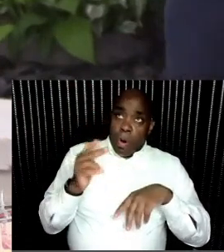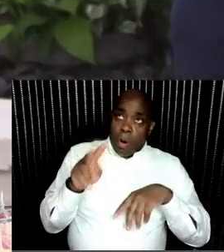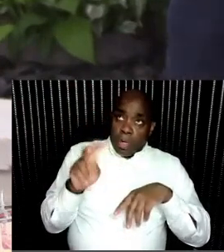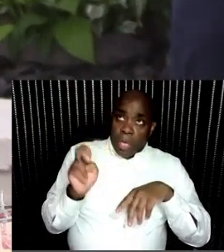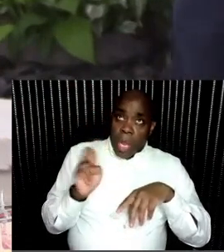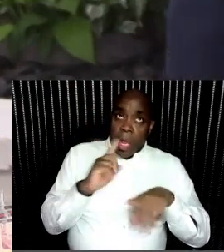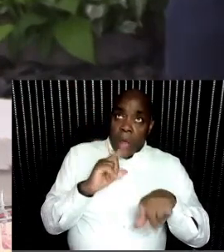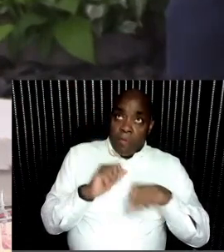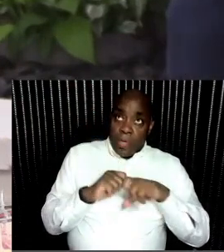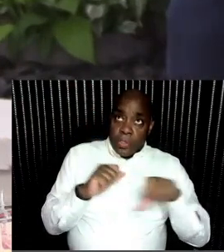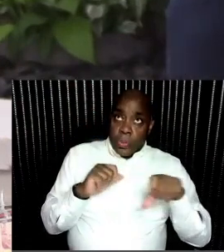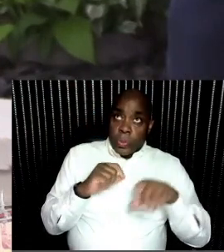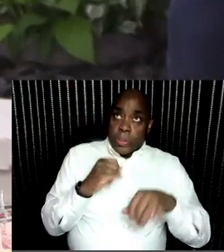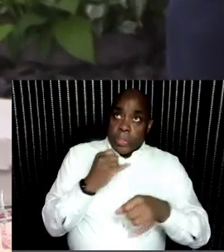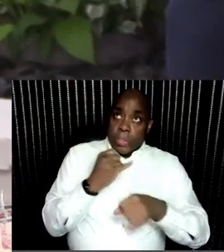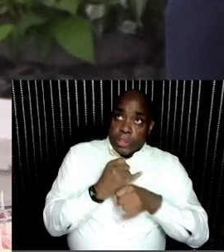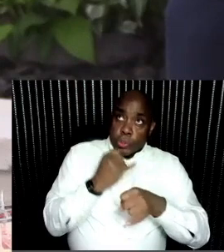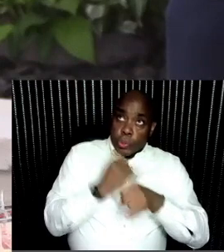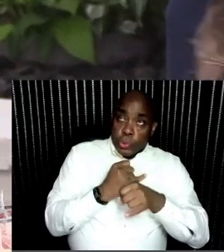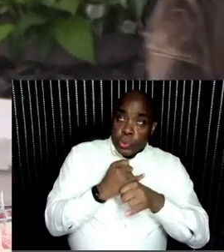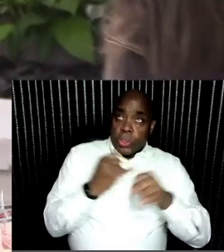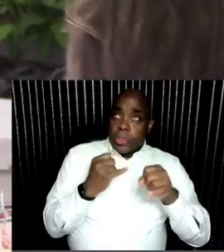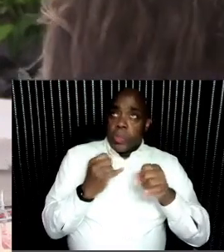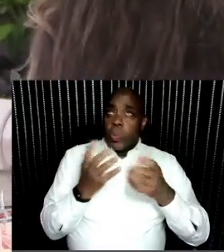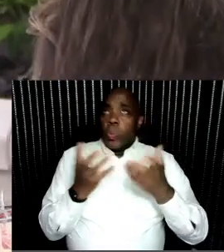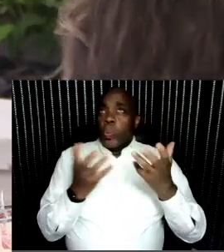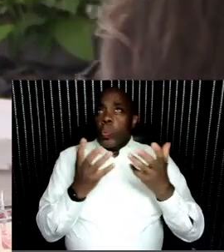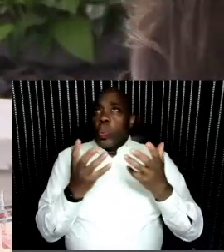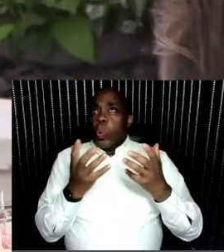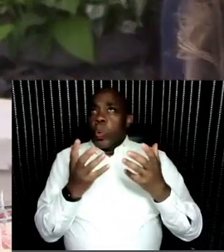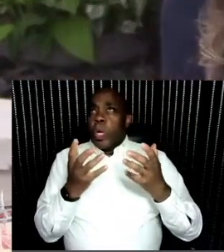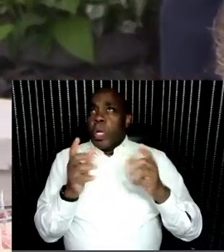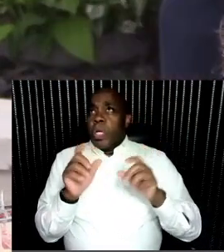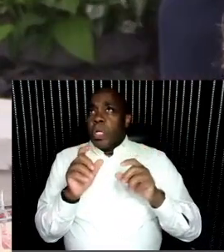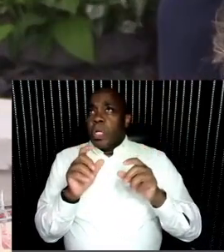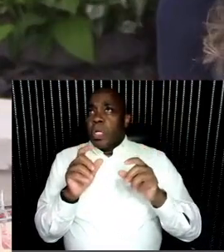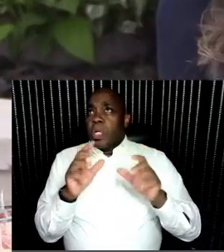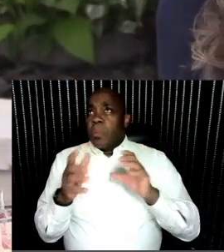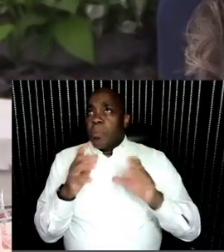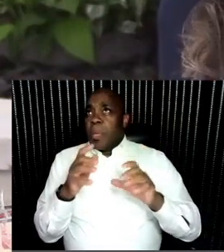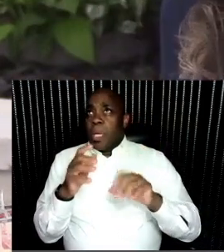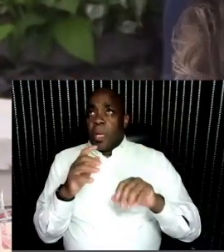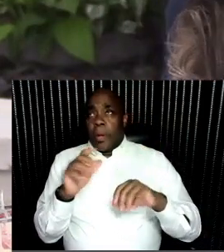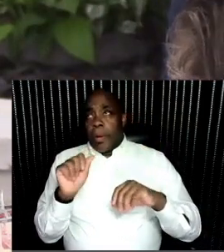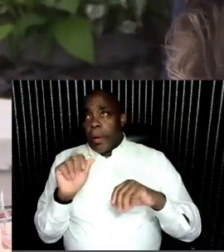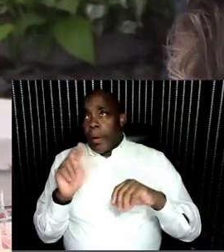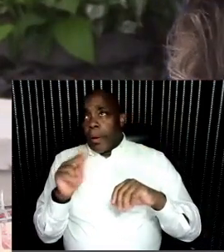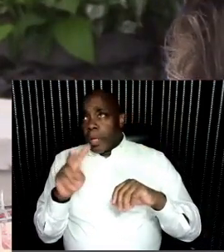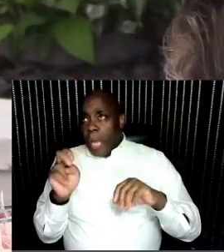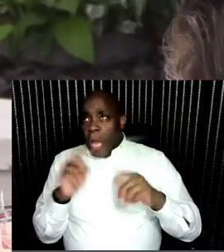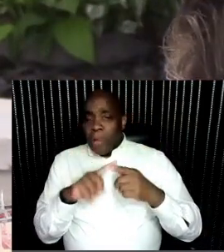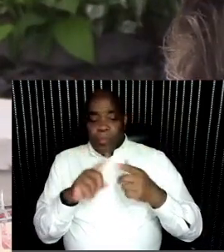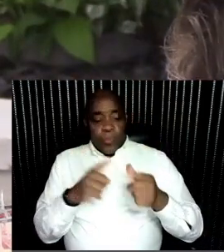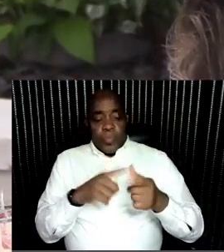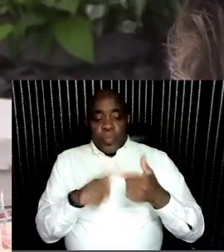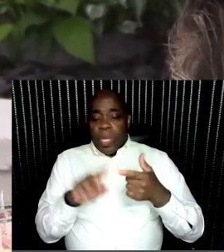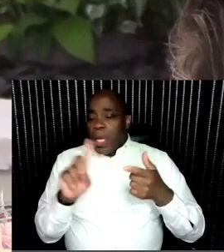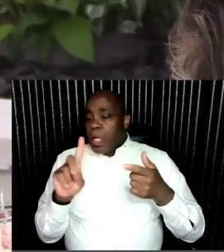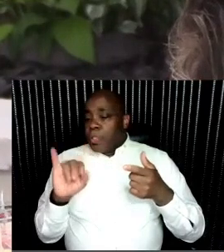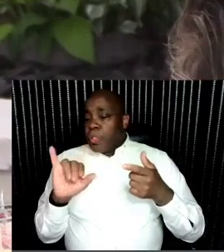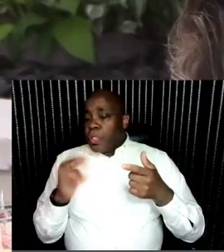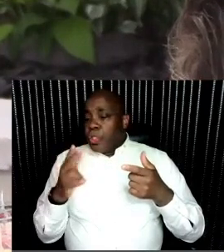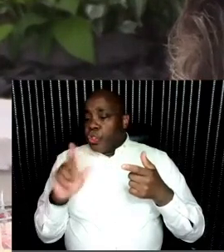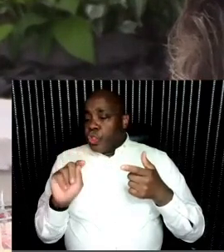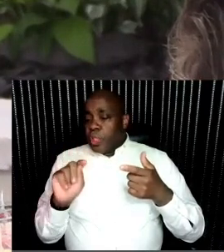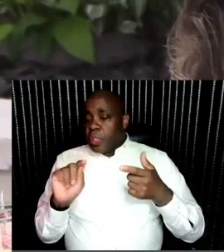into institutions, what the tensions of that are versus digitized archives, can they be, can it be both? Like,